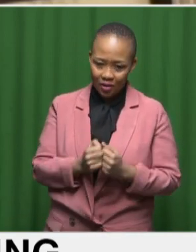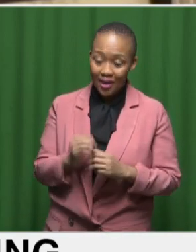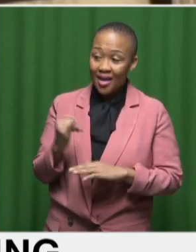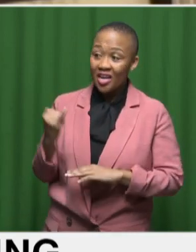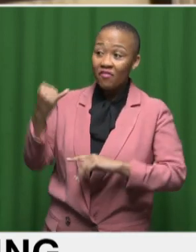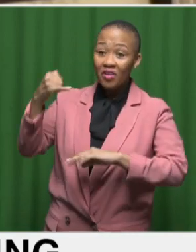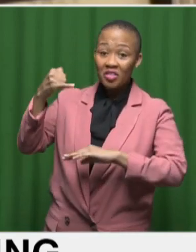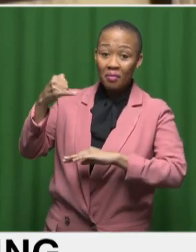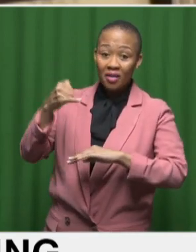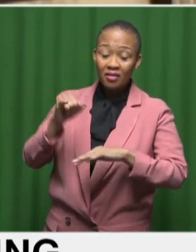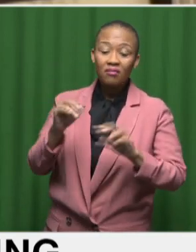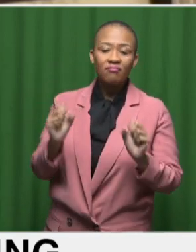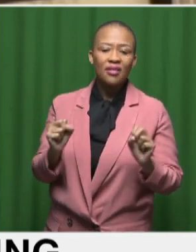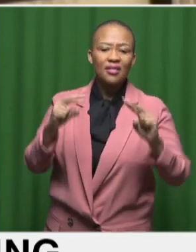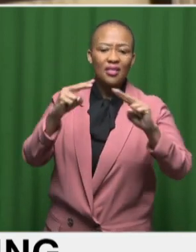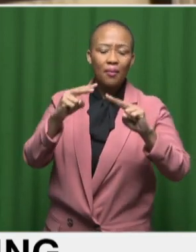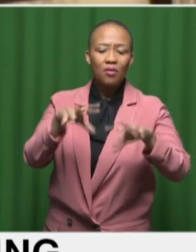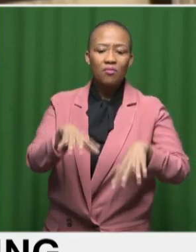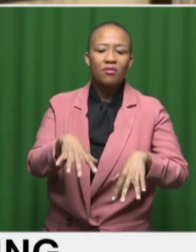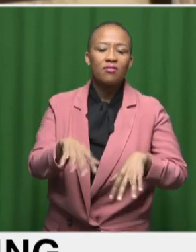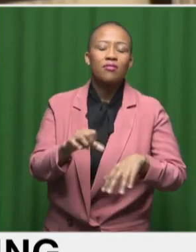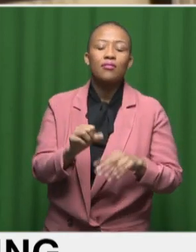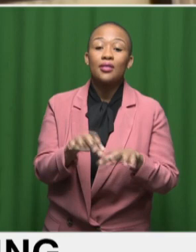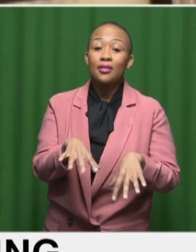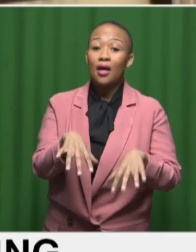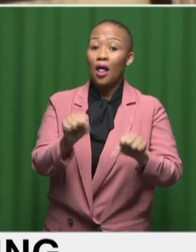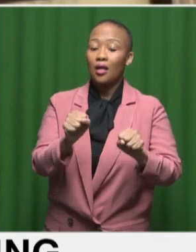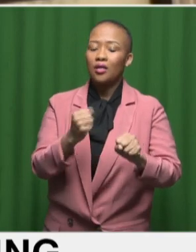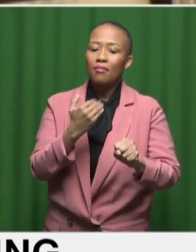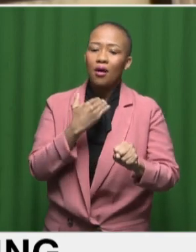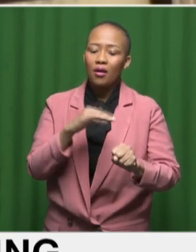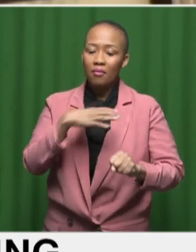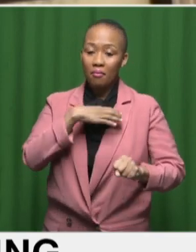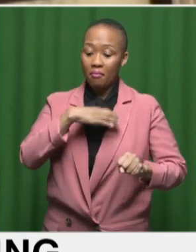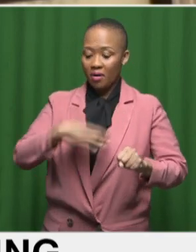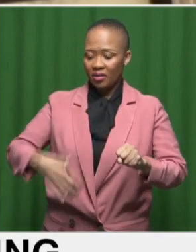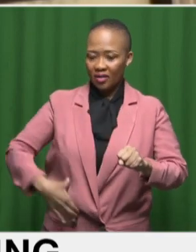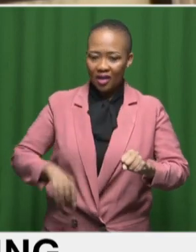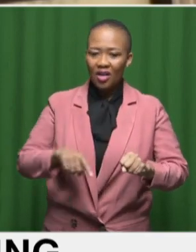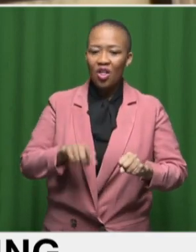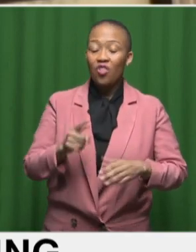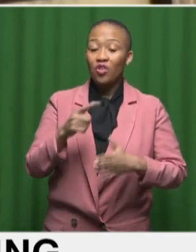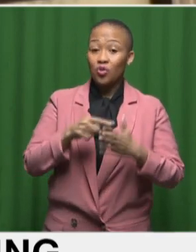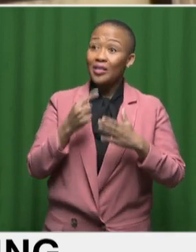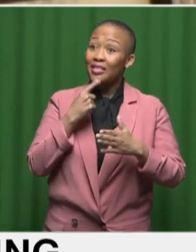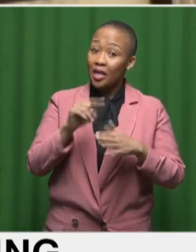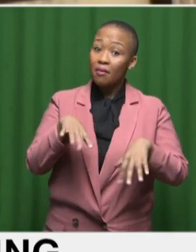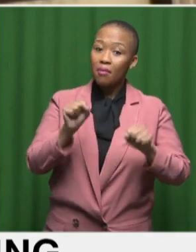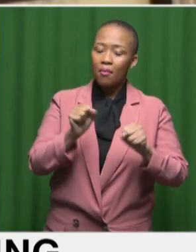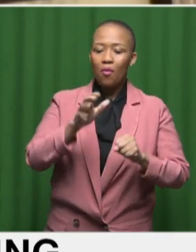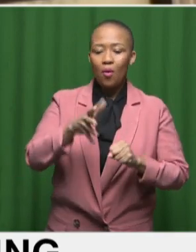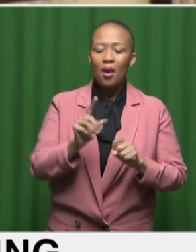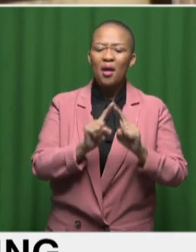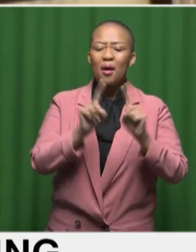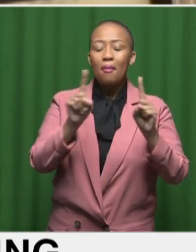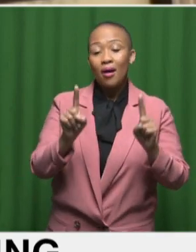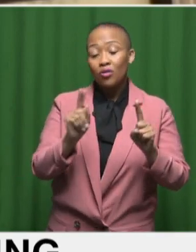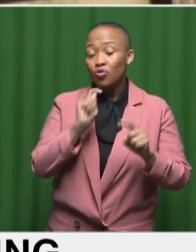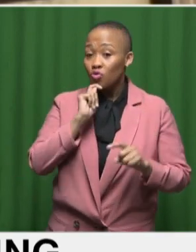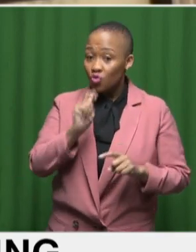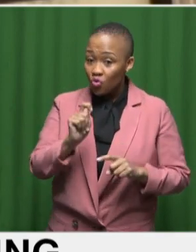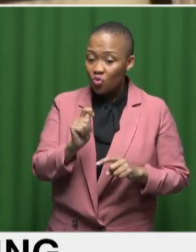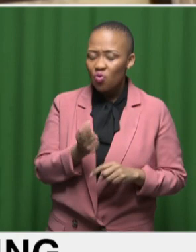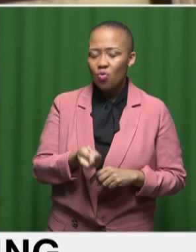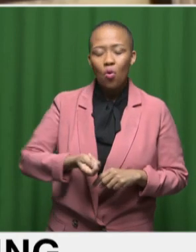summit being held by the president later this week. But, big numbers are being bandied about, but we see